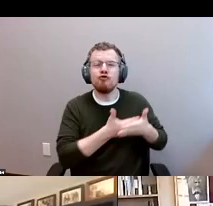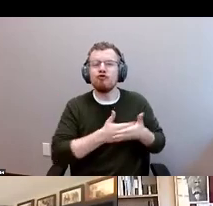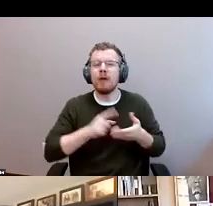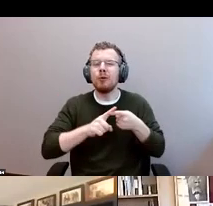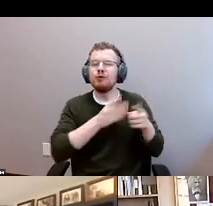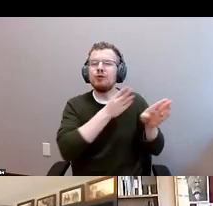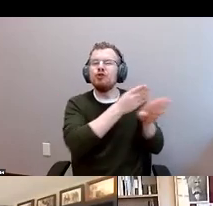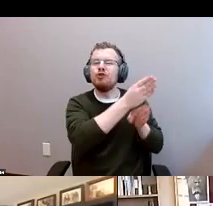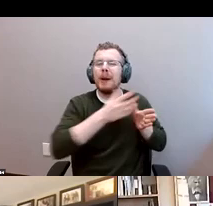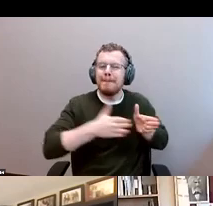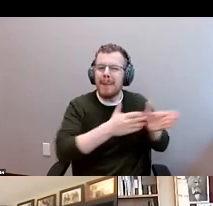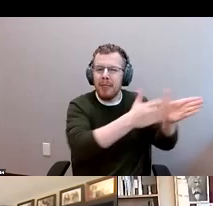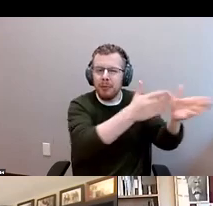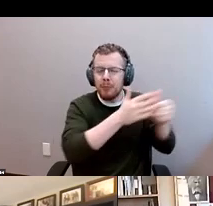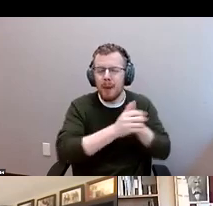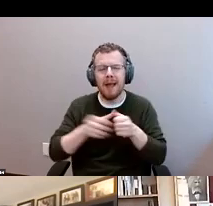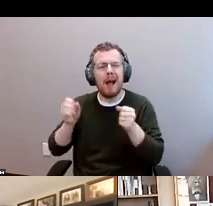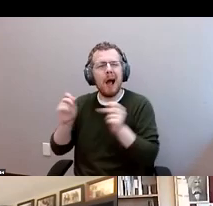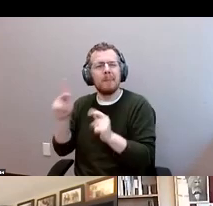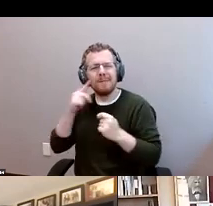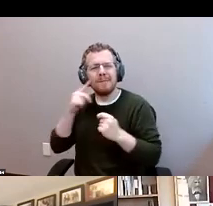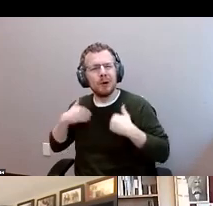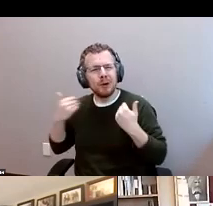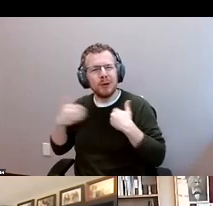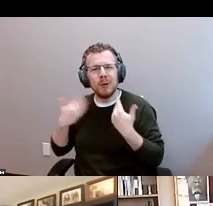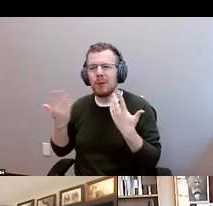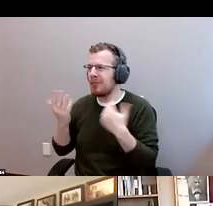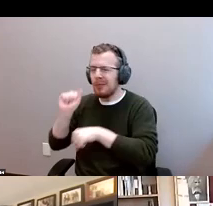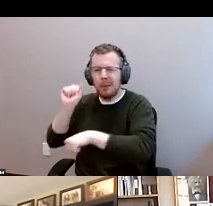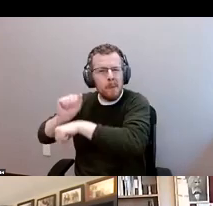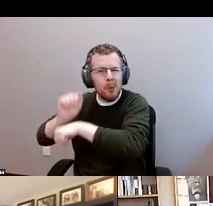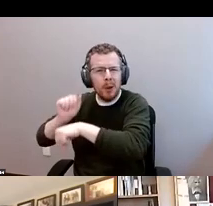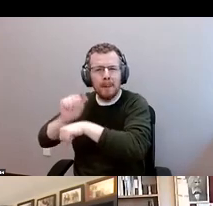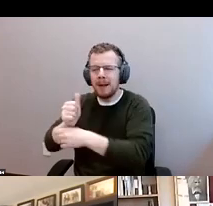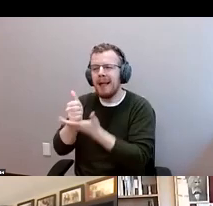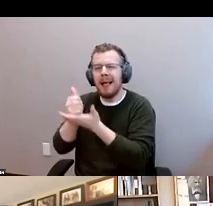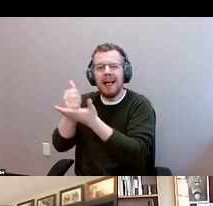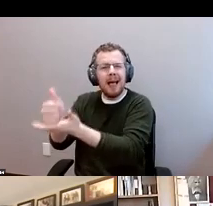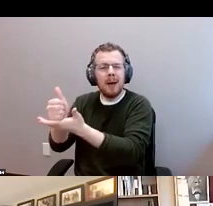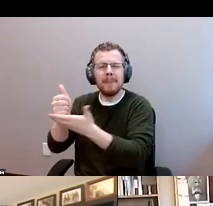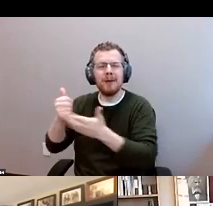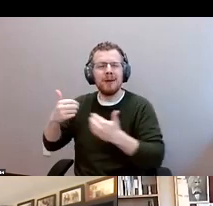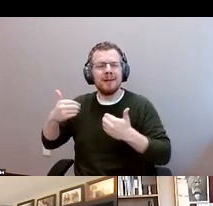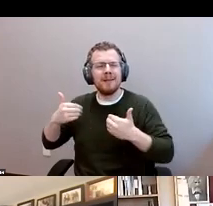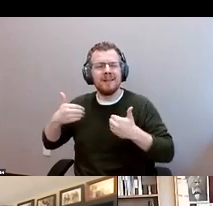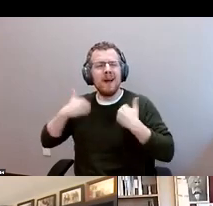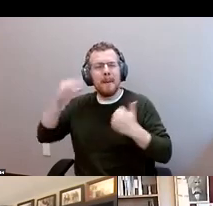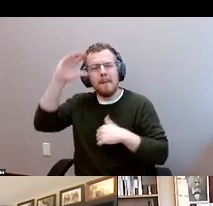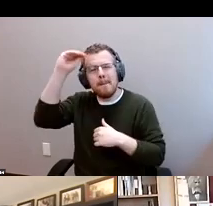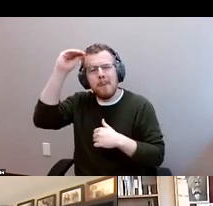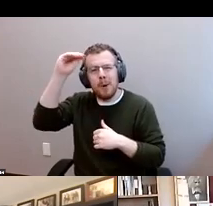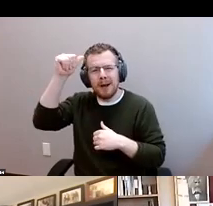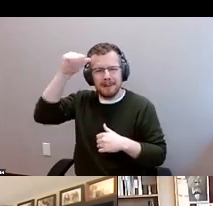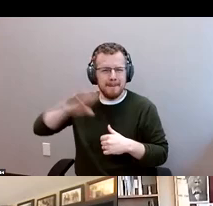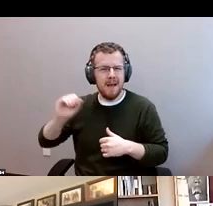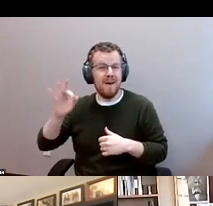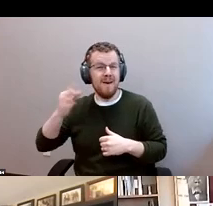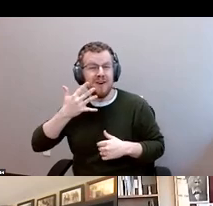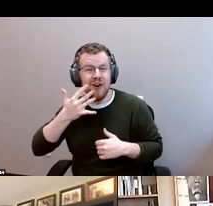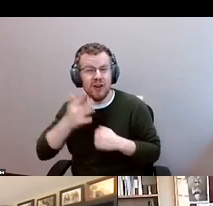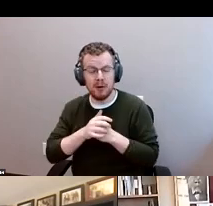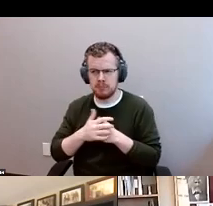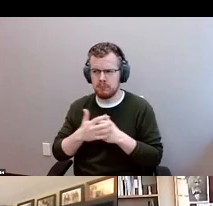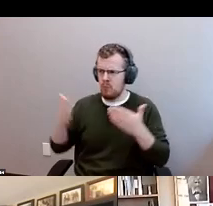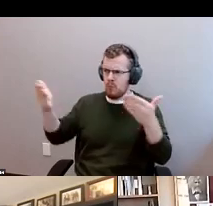from opportunity youth education and employment to improving outcomes for boys and men of color. So welcome, Monique, Paul,